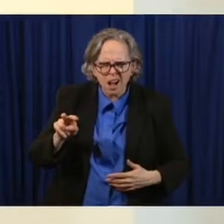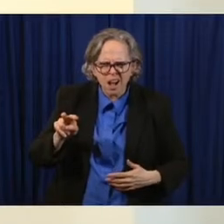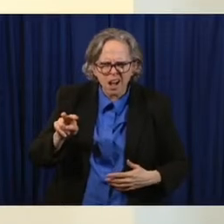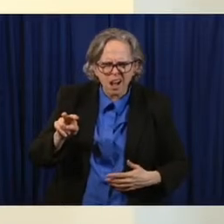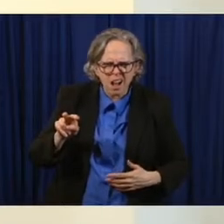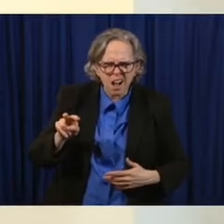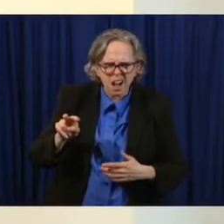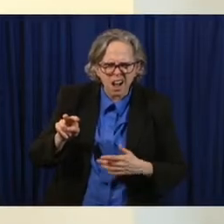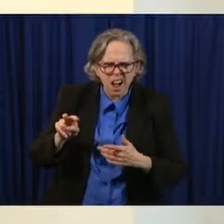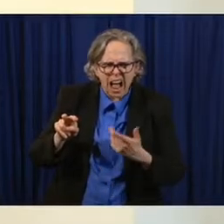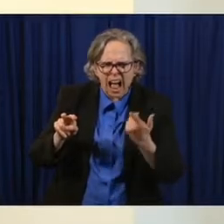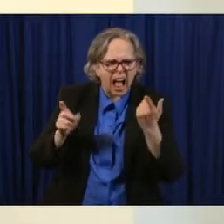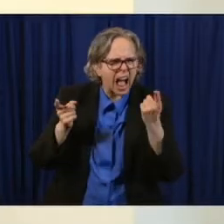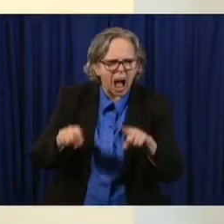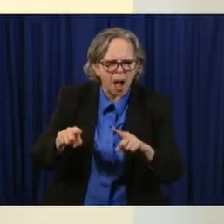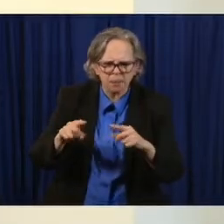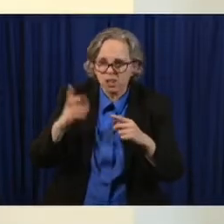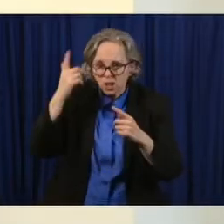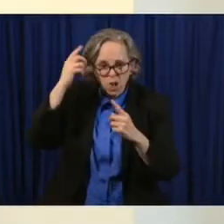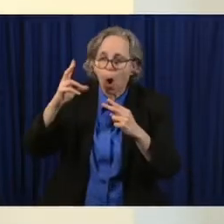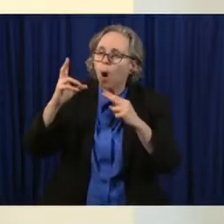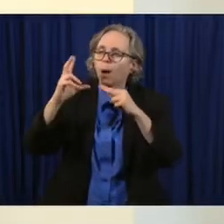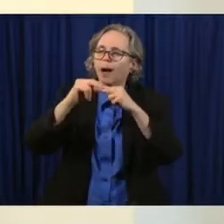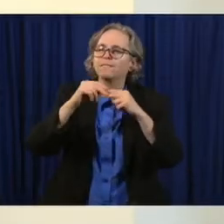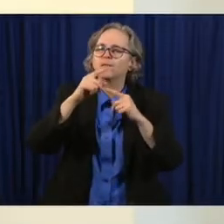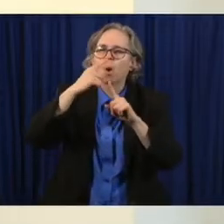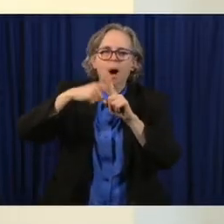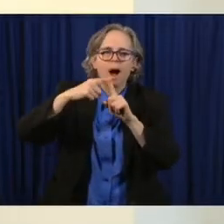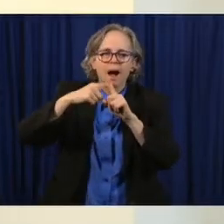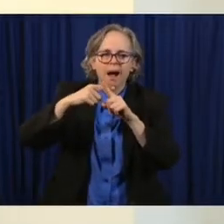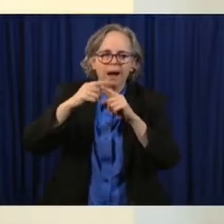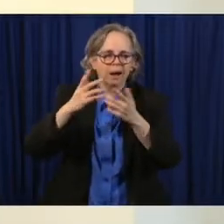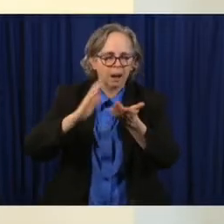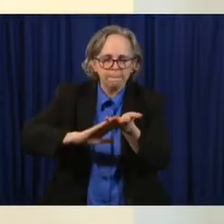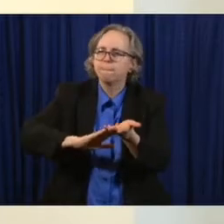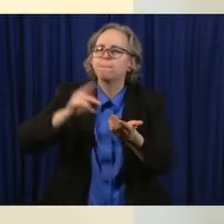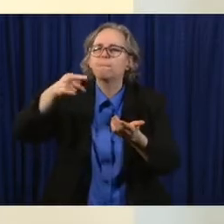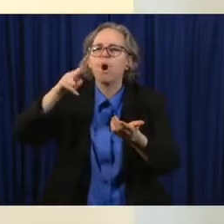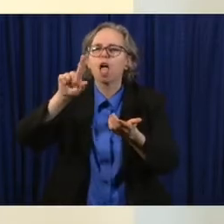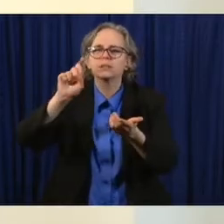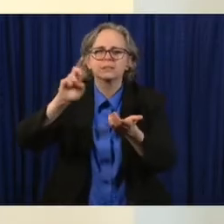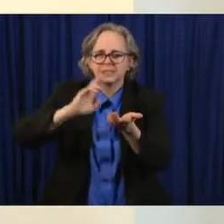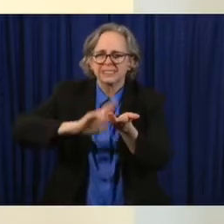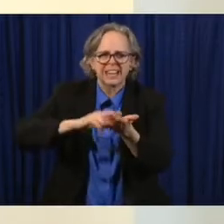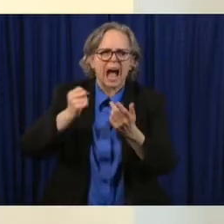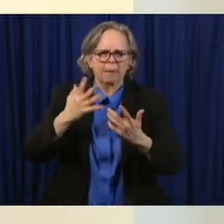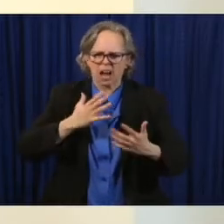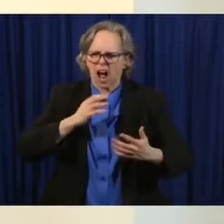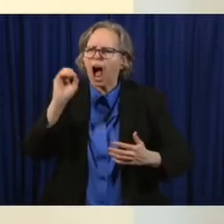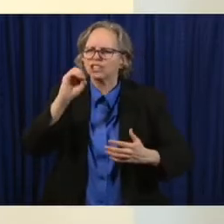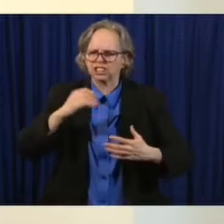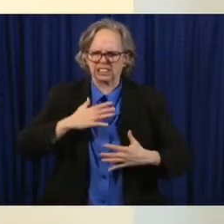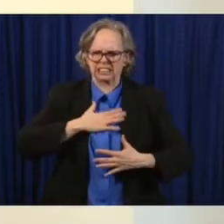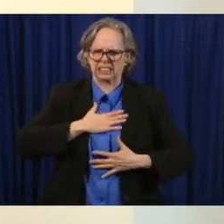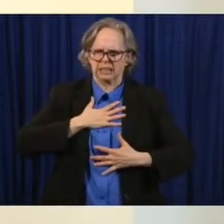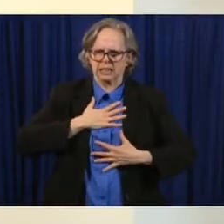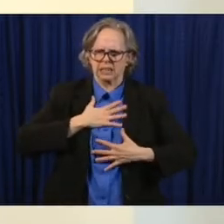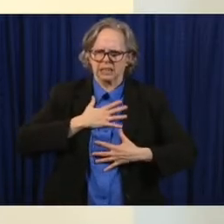little machine, that goes on your finger and lets you know how much oxygen you have in your blood. Usually they are seeing levels of